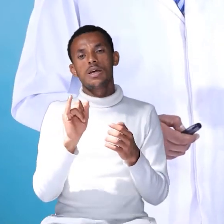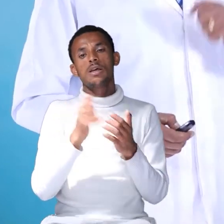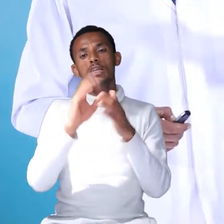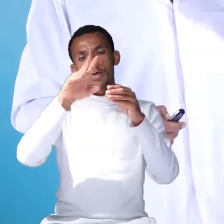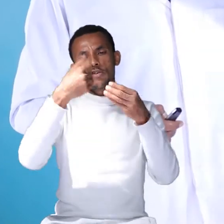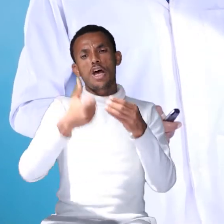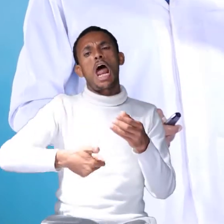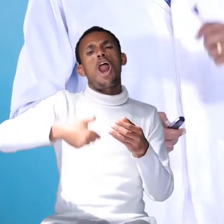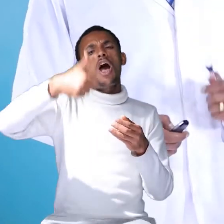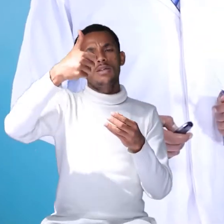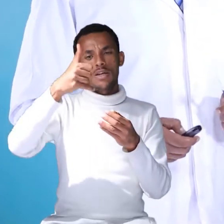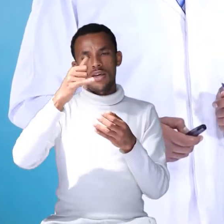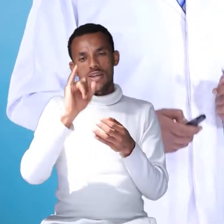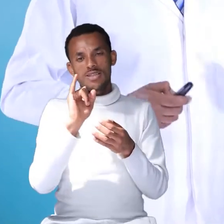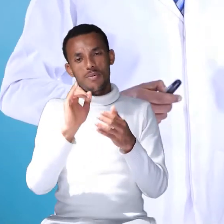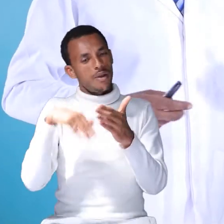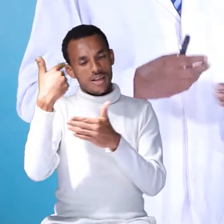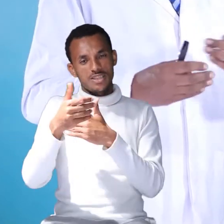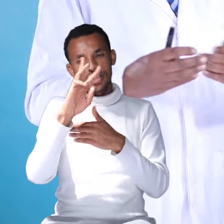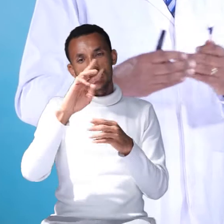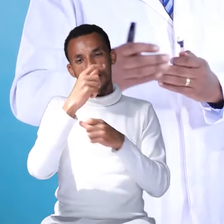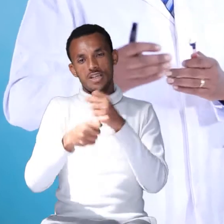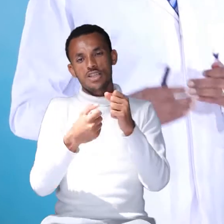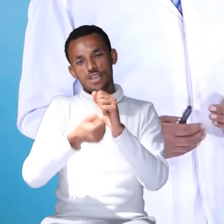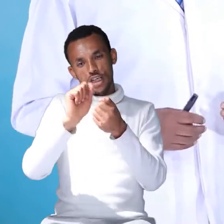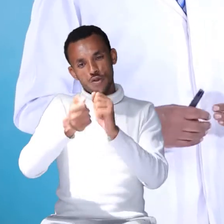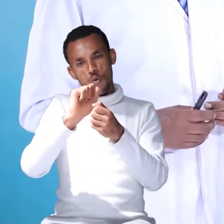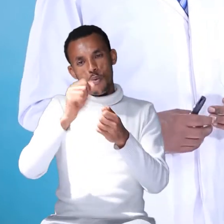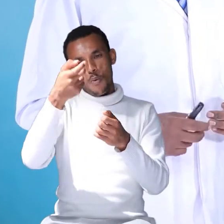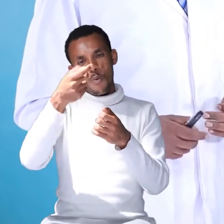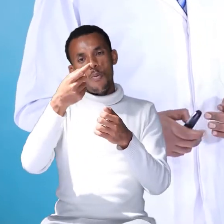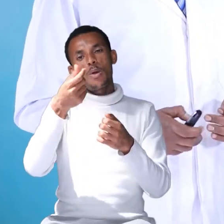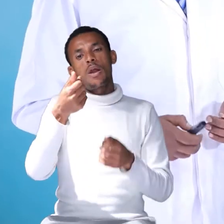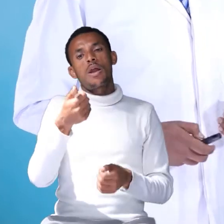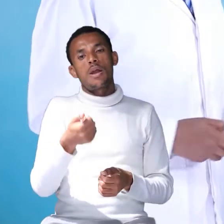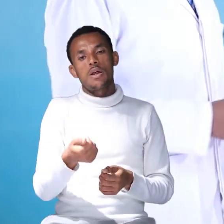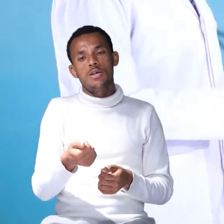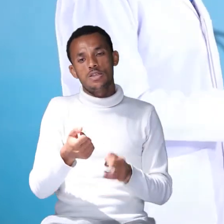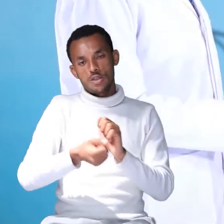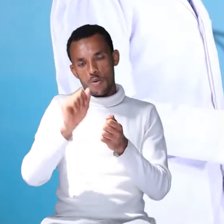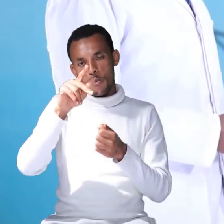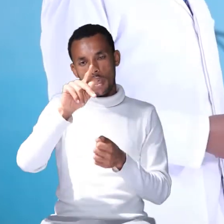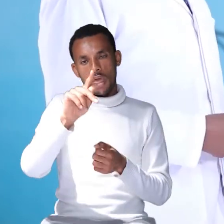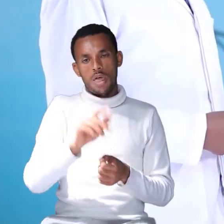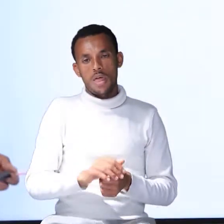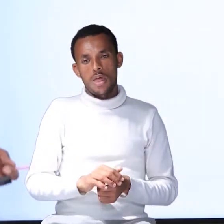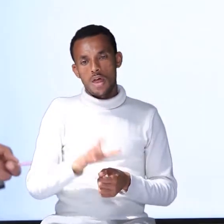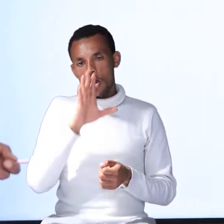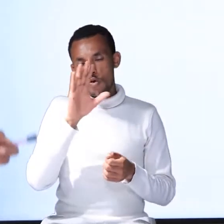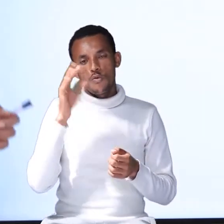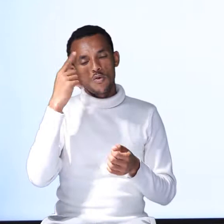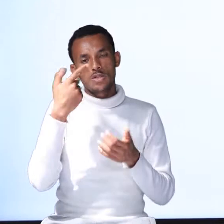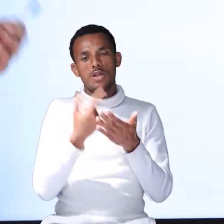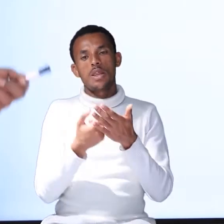gives another interest for the next 6 years because there is change of principal. There will be change of principal. And for